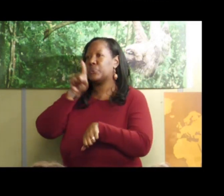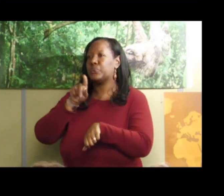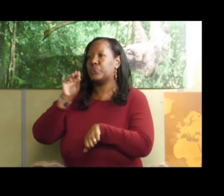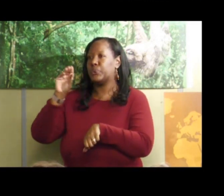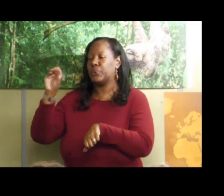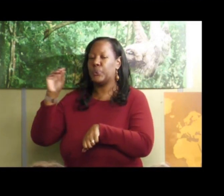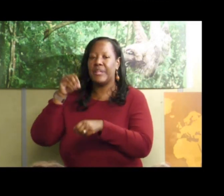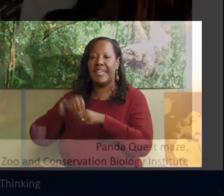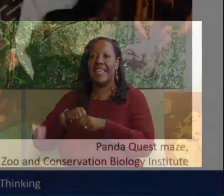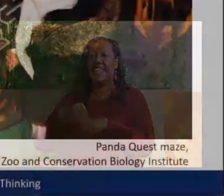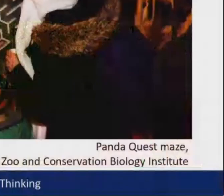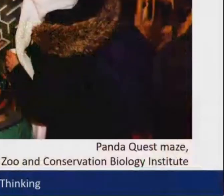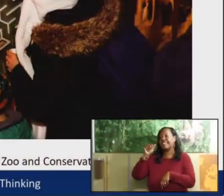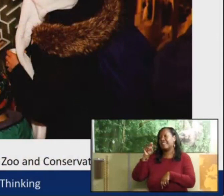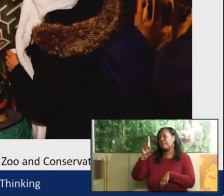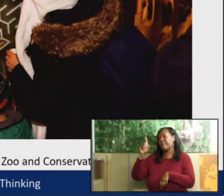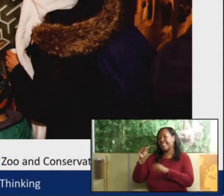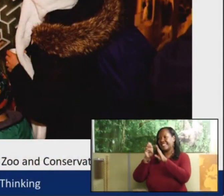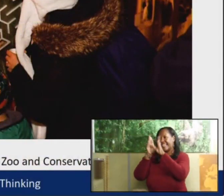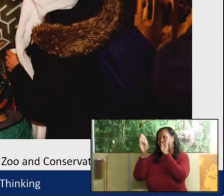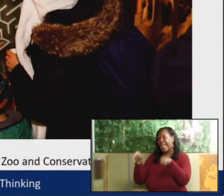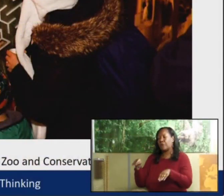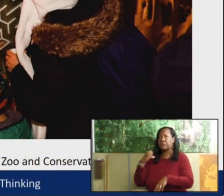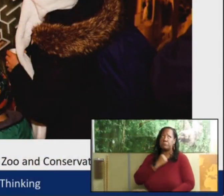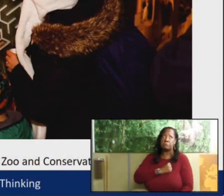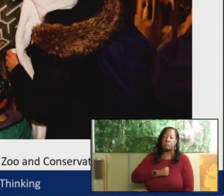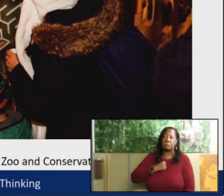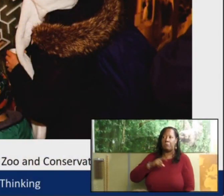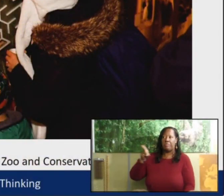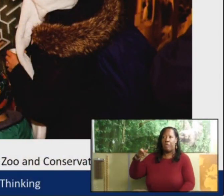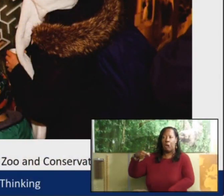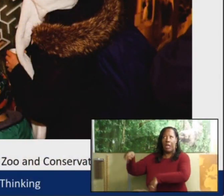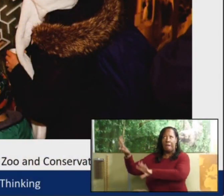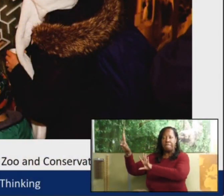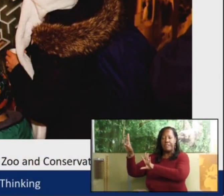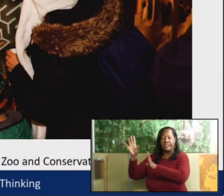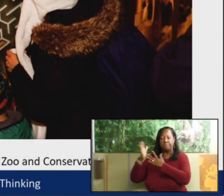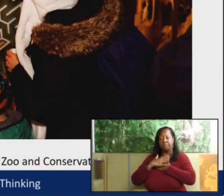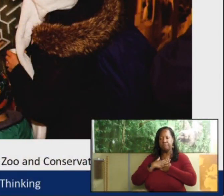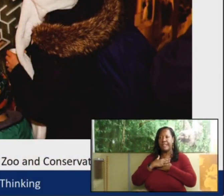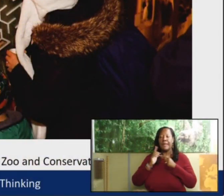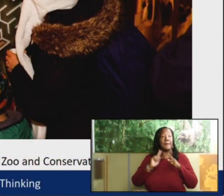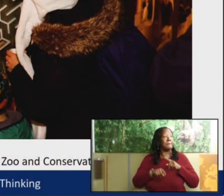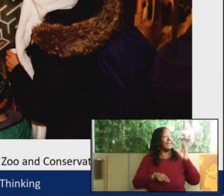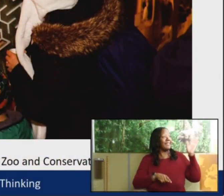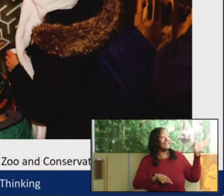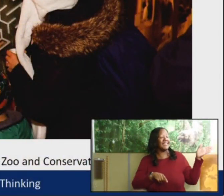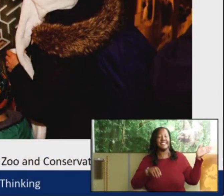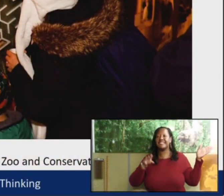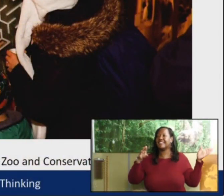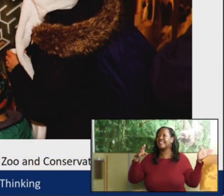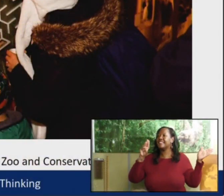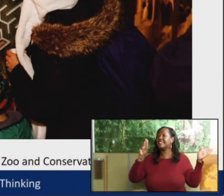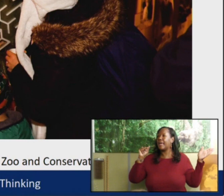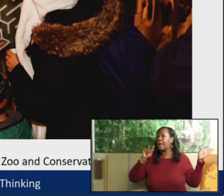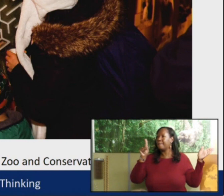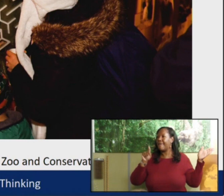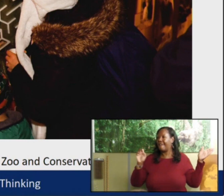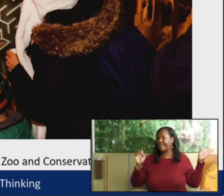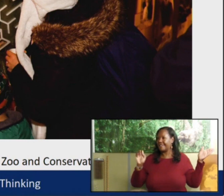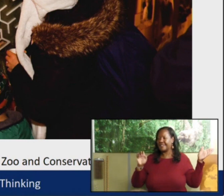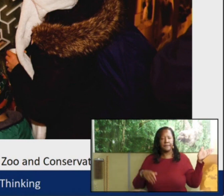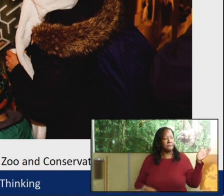and sorry, the pandas are leaving. This is a maze that we created here at Smithsonian Exhibits